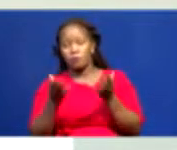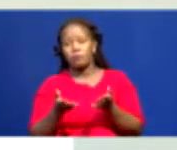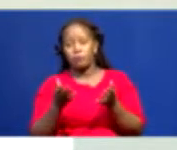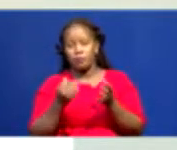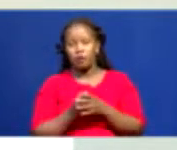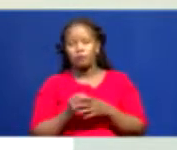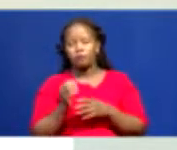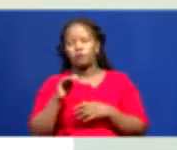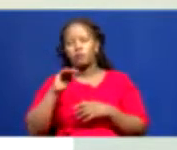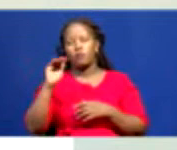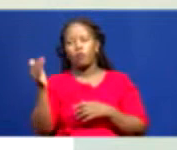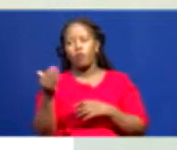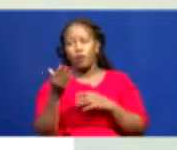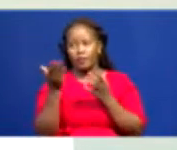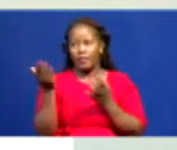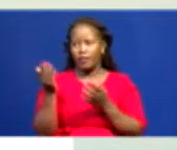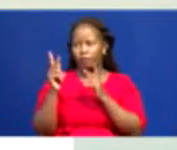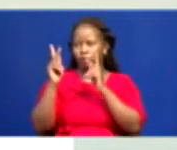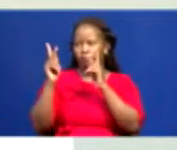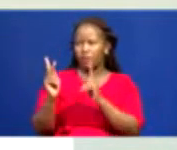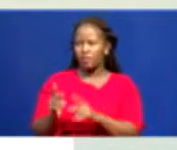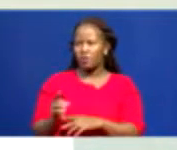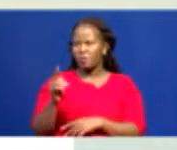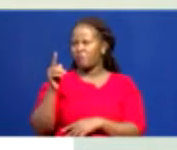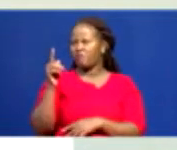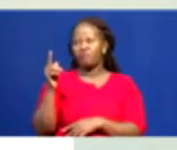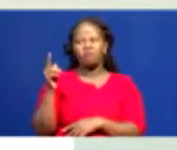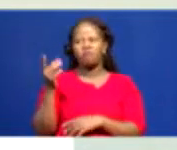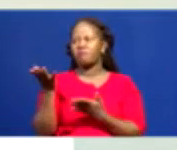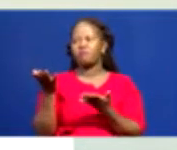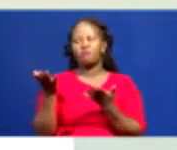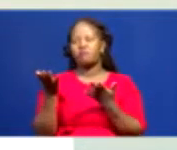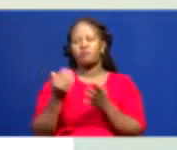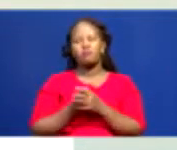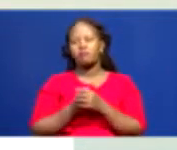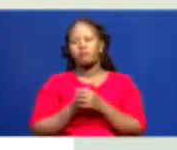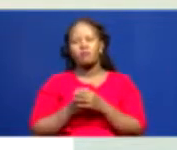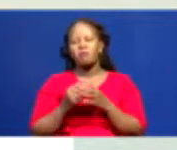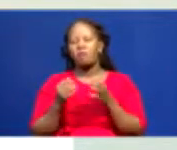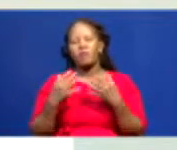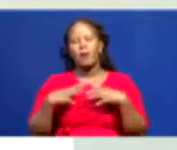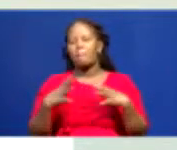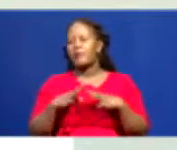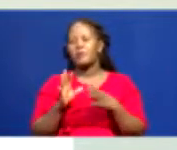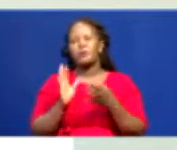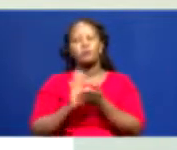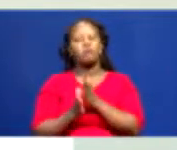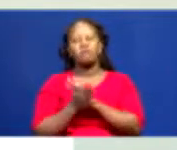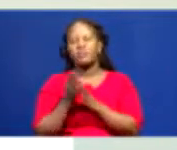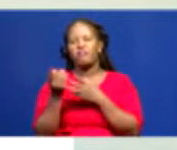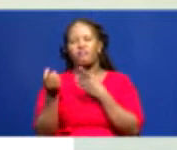the CBD, as you can see behind me, is actually largely deserted, and